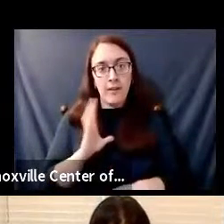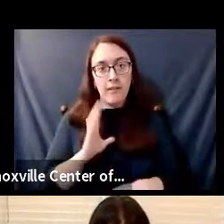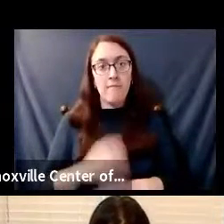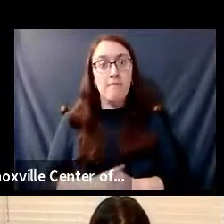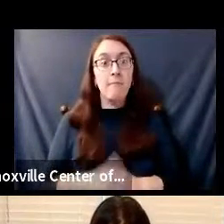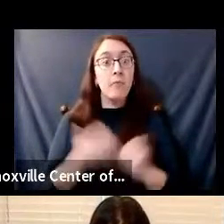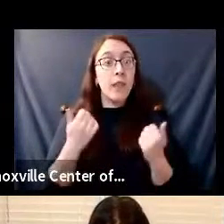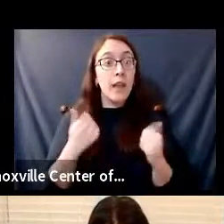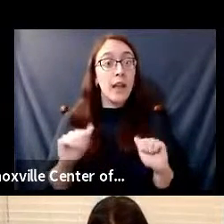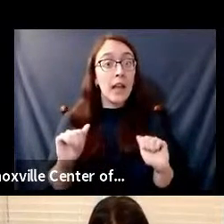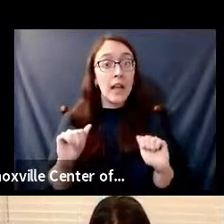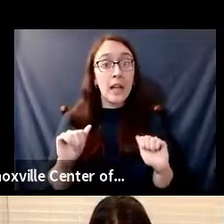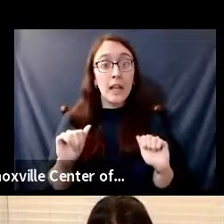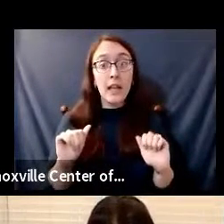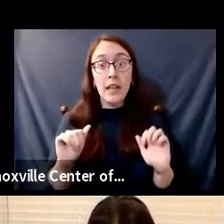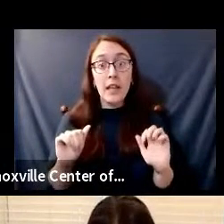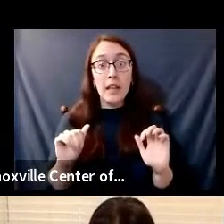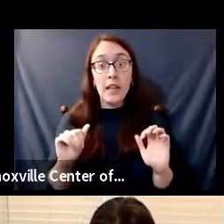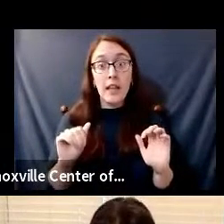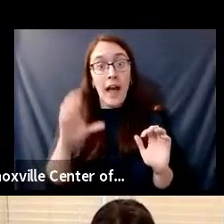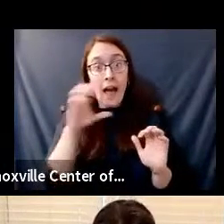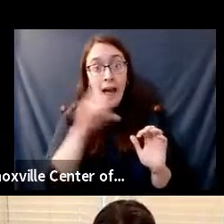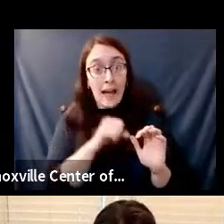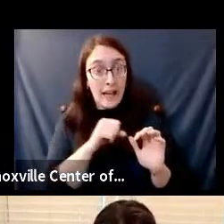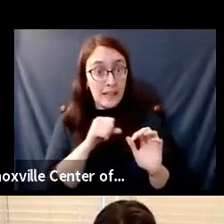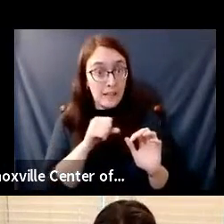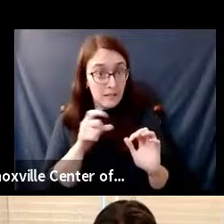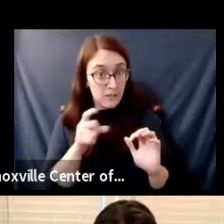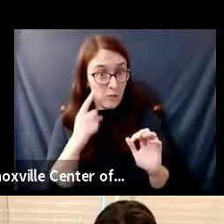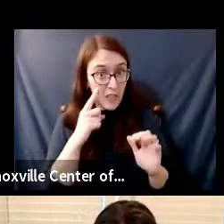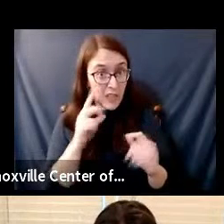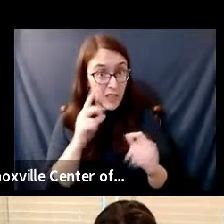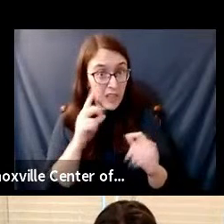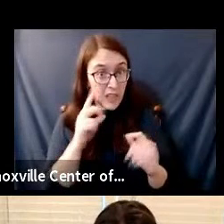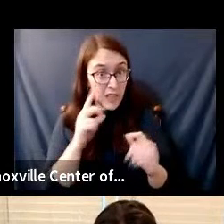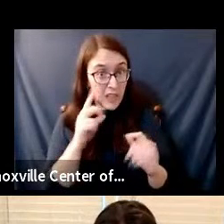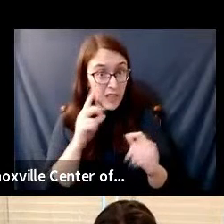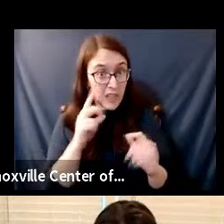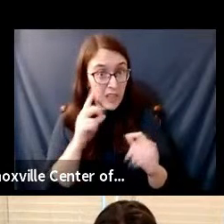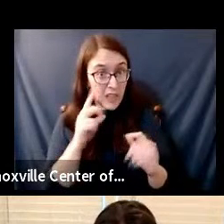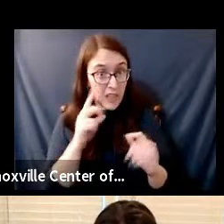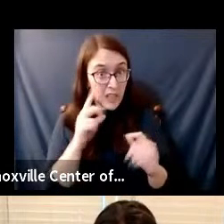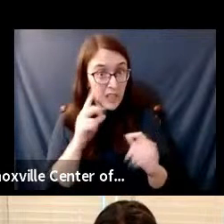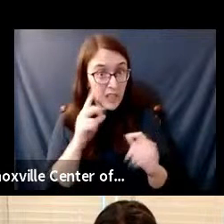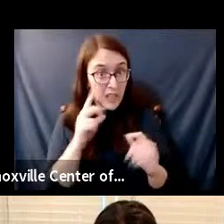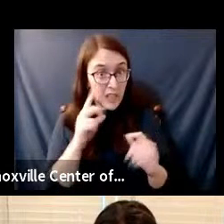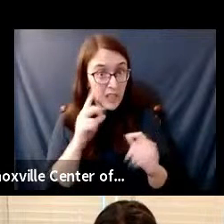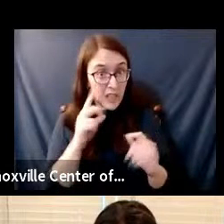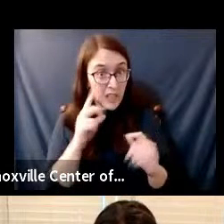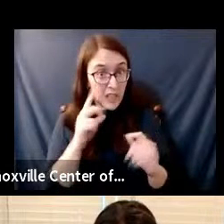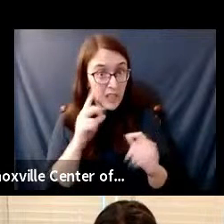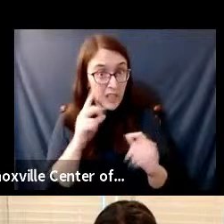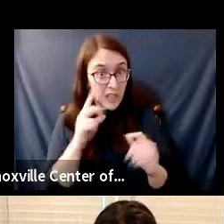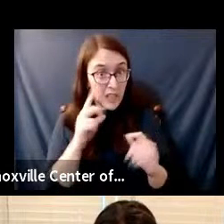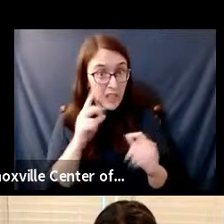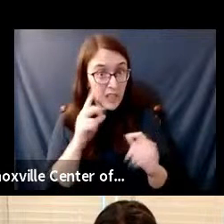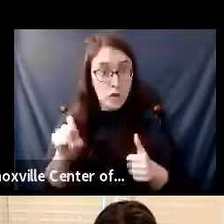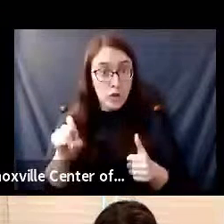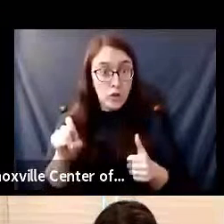guess, do we have any indication we'll be here in 2 minutes or 10 minutes? Because we could go ahead and start discussing the first